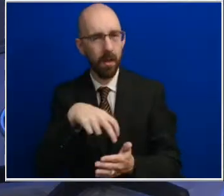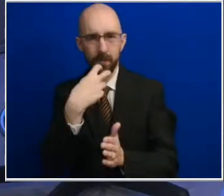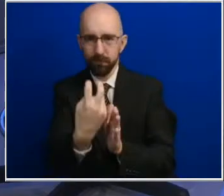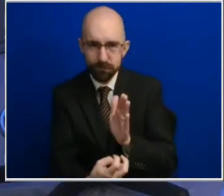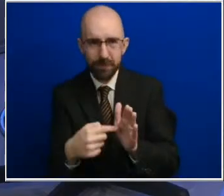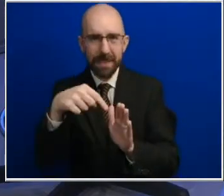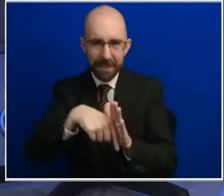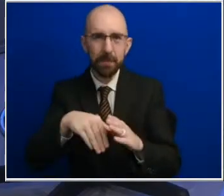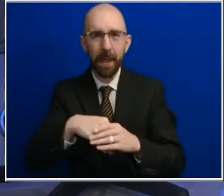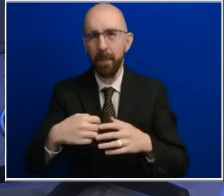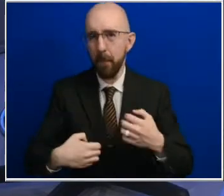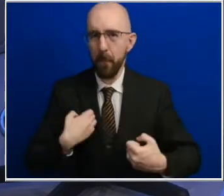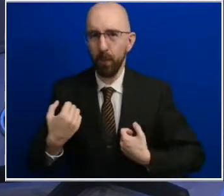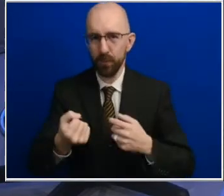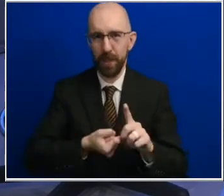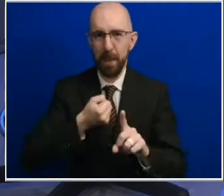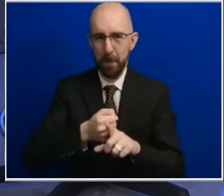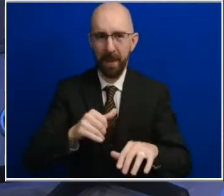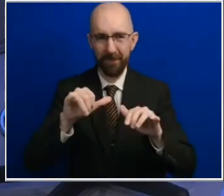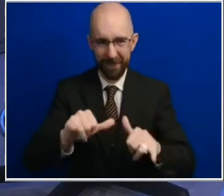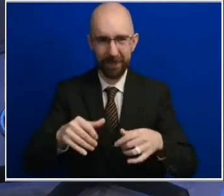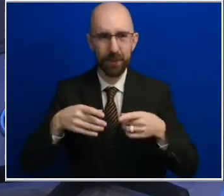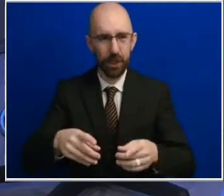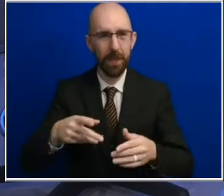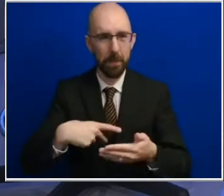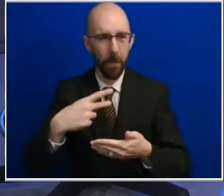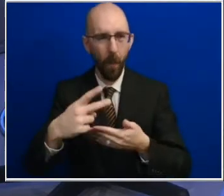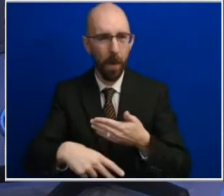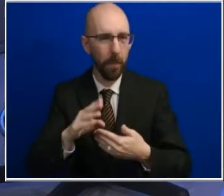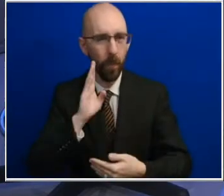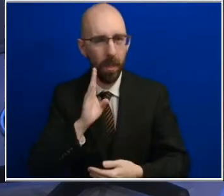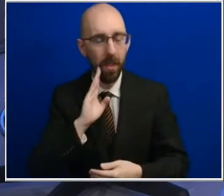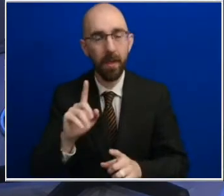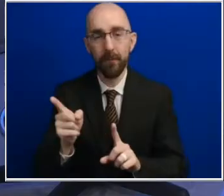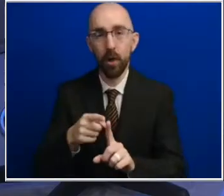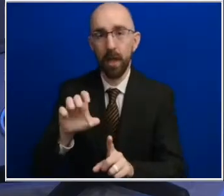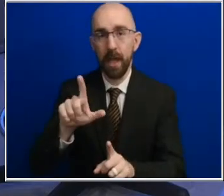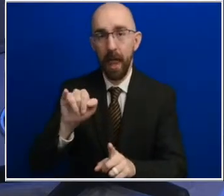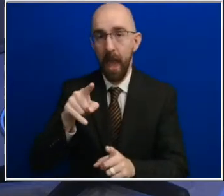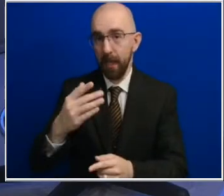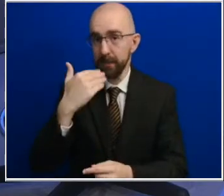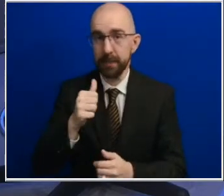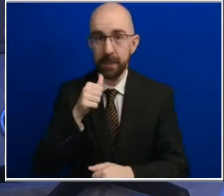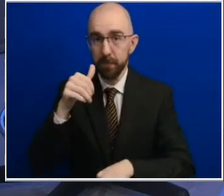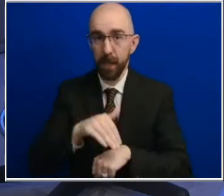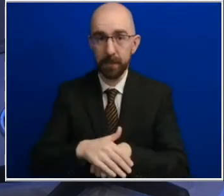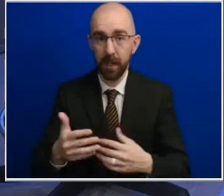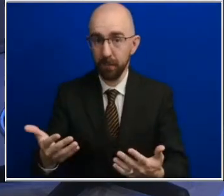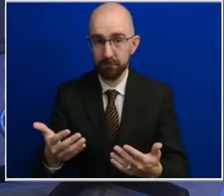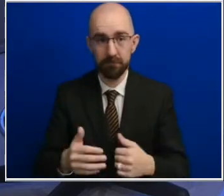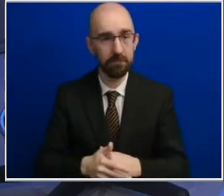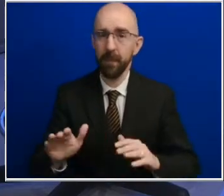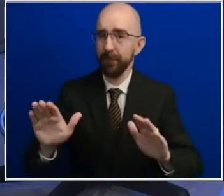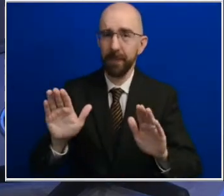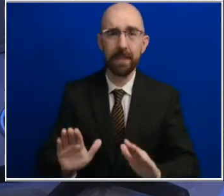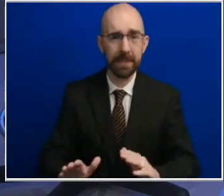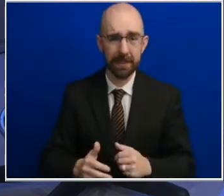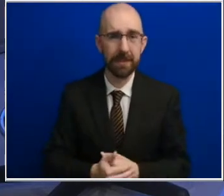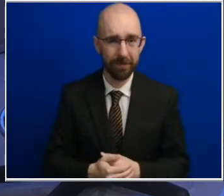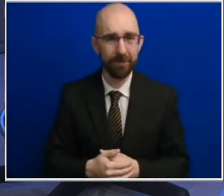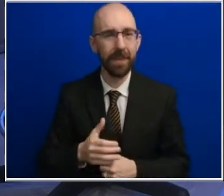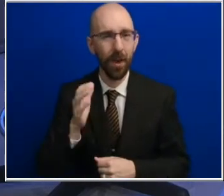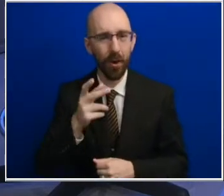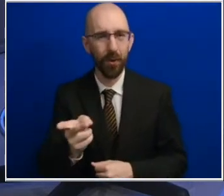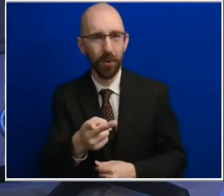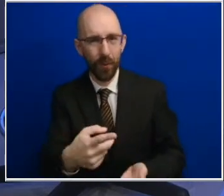emotional impact of this as we discuss this program. First of all, Eli, how did you sleep last night? Oh, fantastic. Now, I heard you and Dr. Landazuri talking